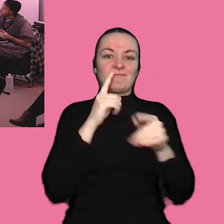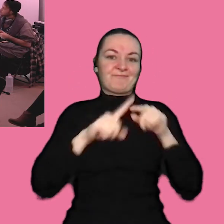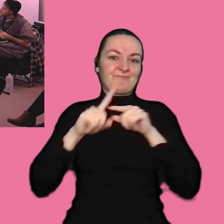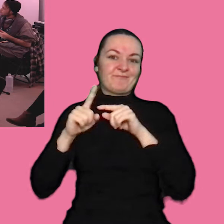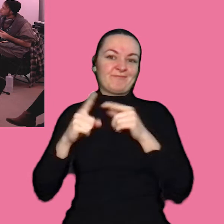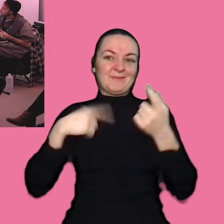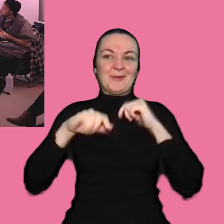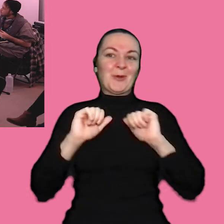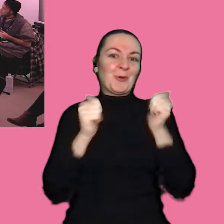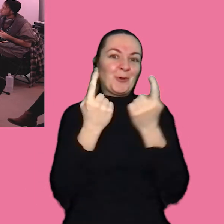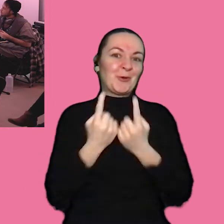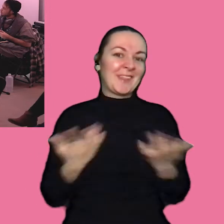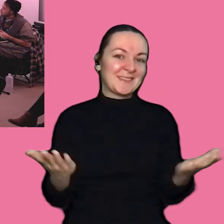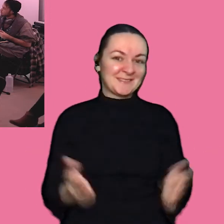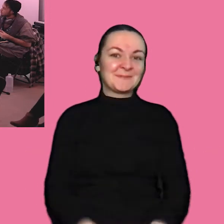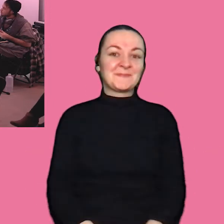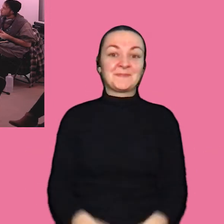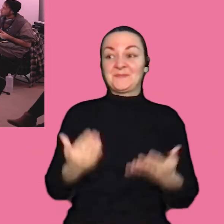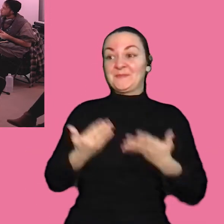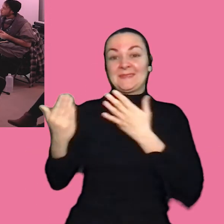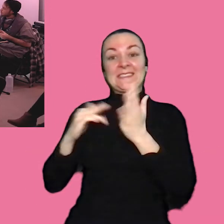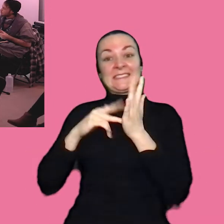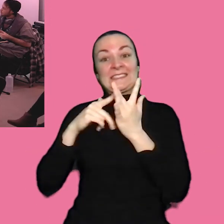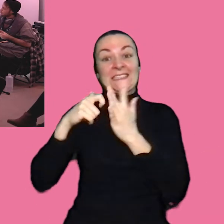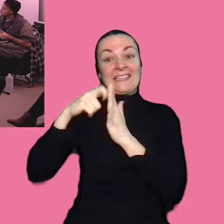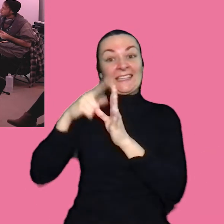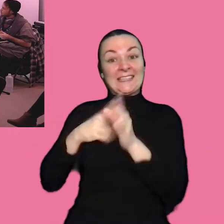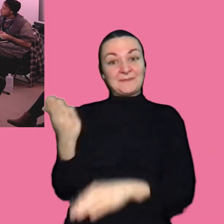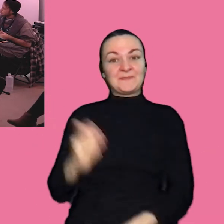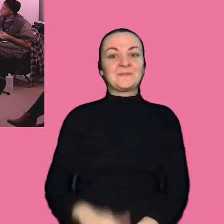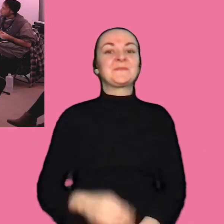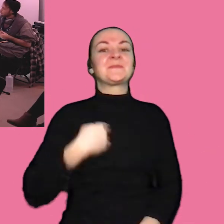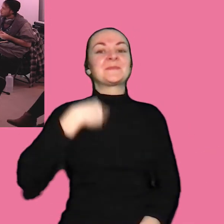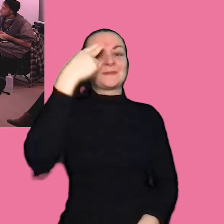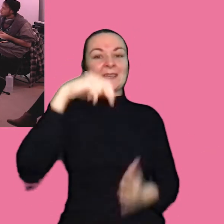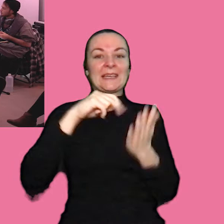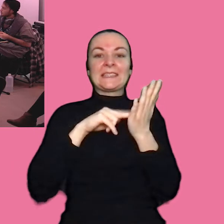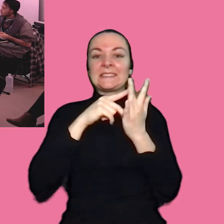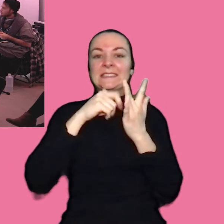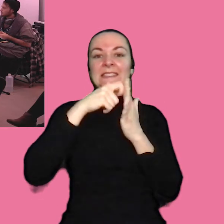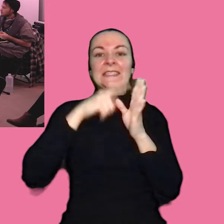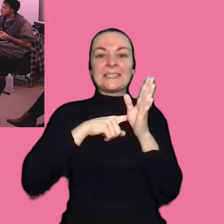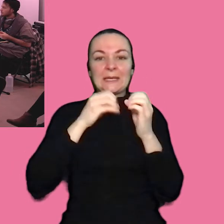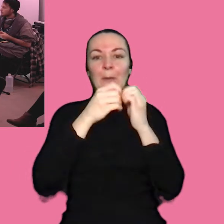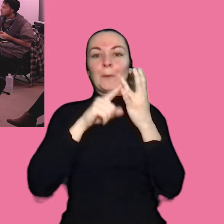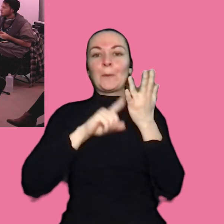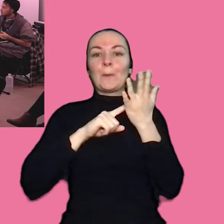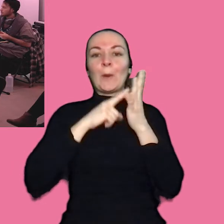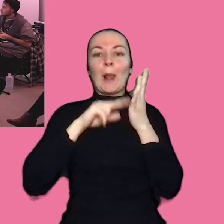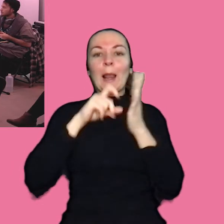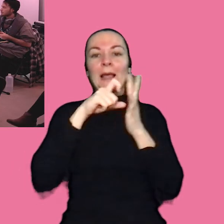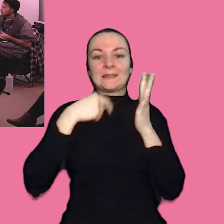learning, sharing, all of this good things. I'll pass over to you, Nicky. I'm Nicky Bolland. My pronouns are